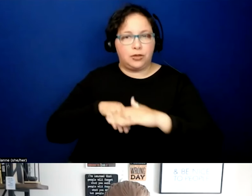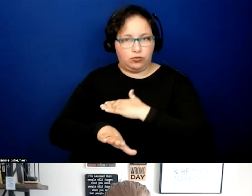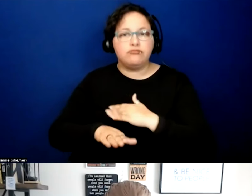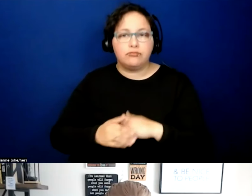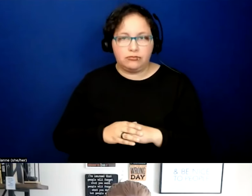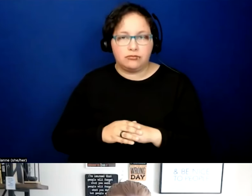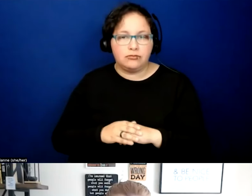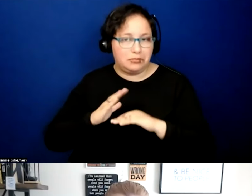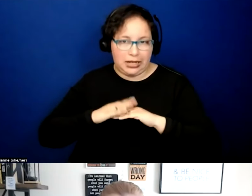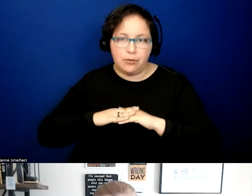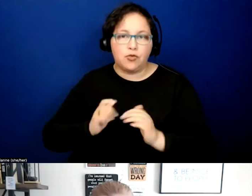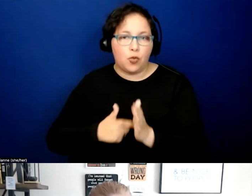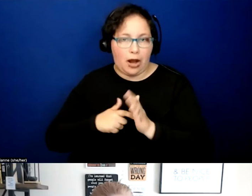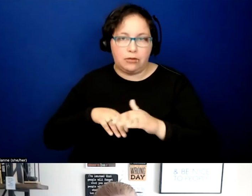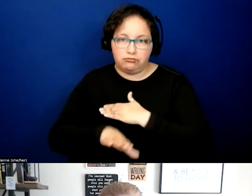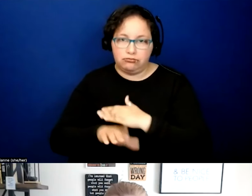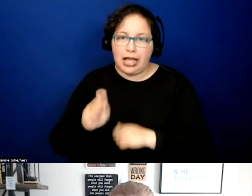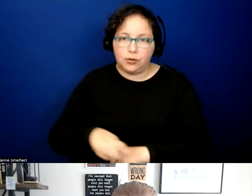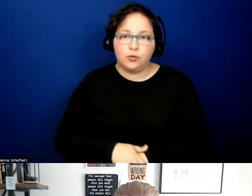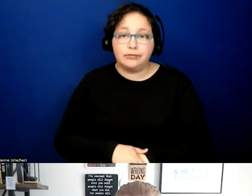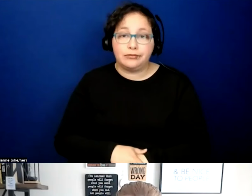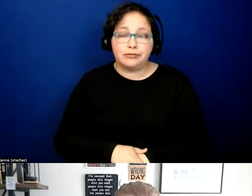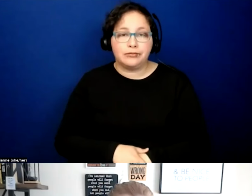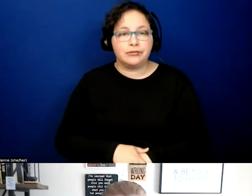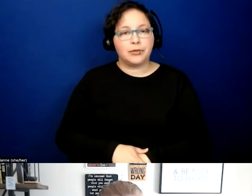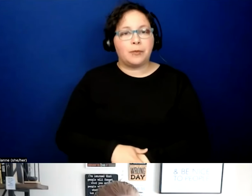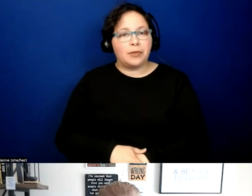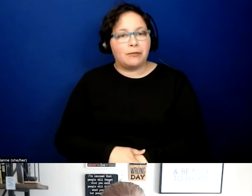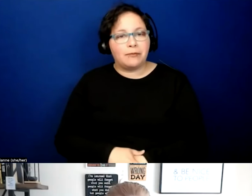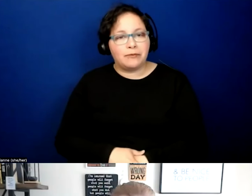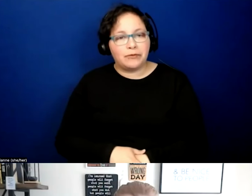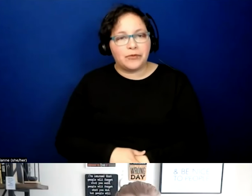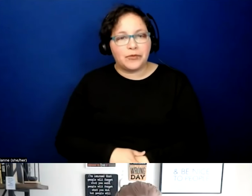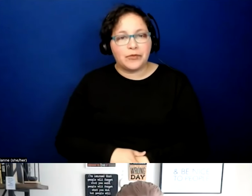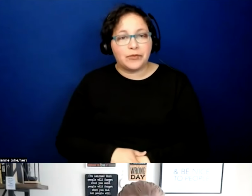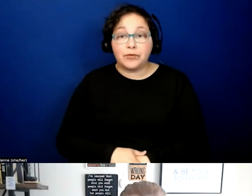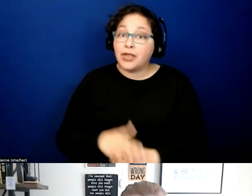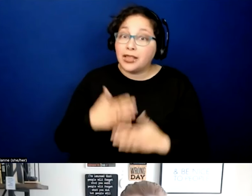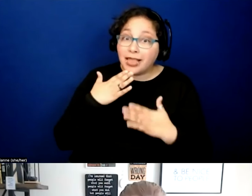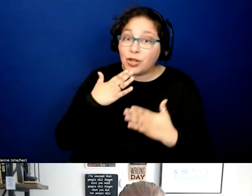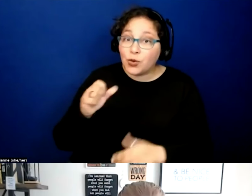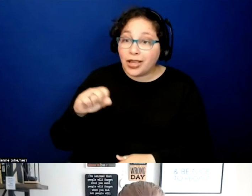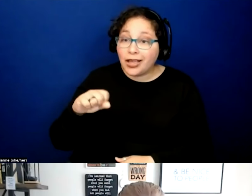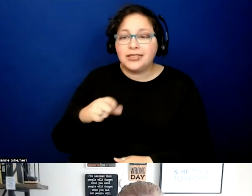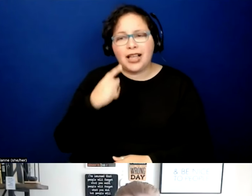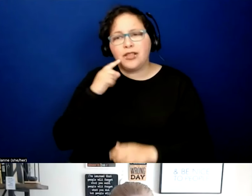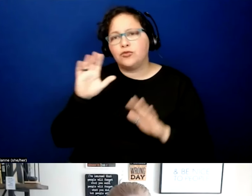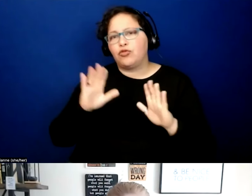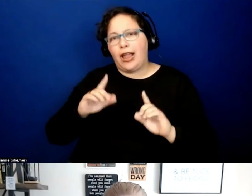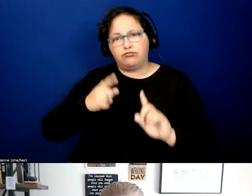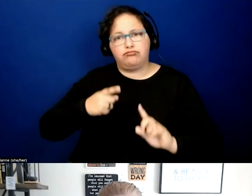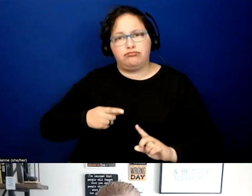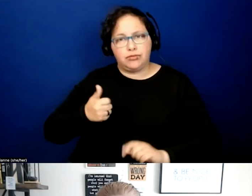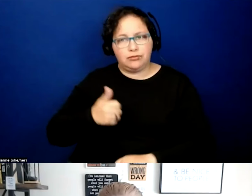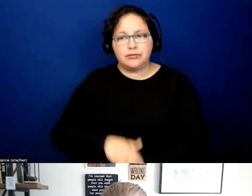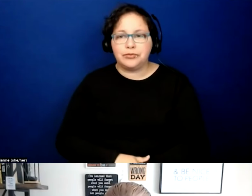become. Thank you. Yes, I think these are great points